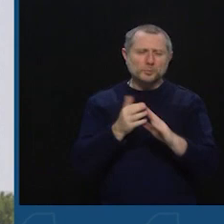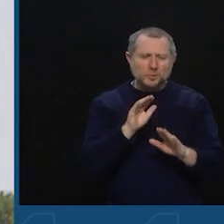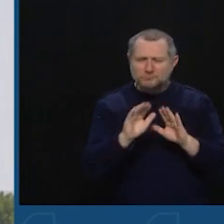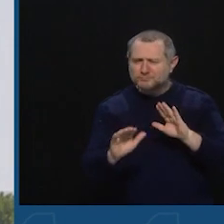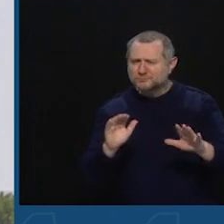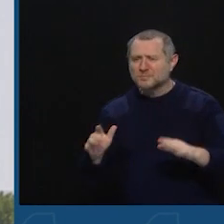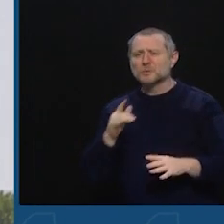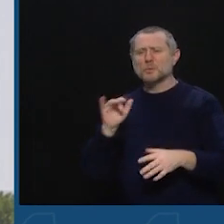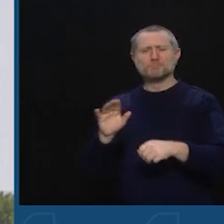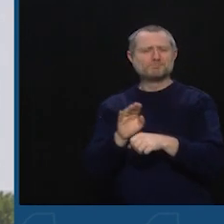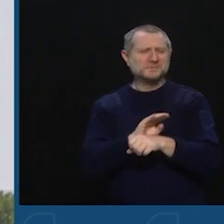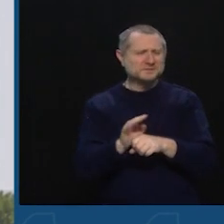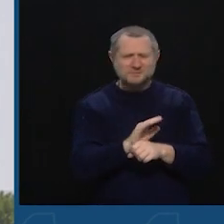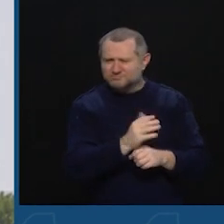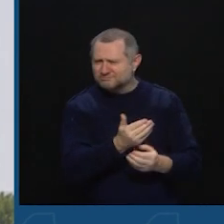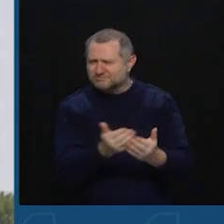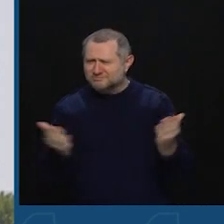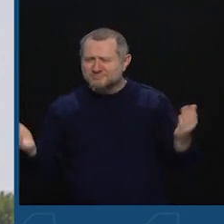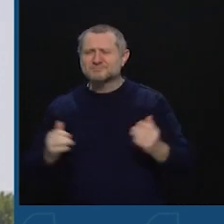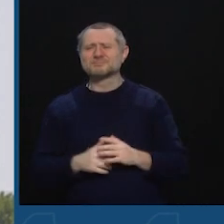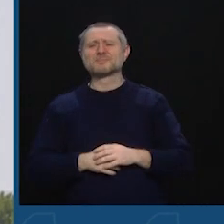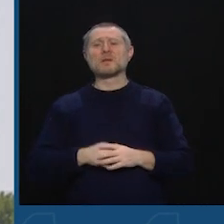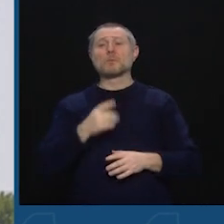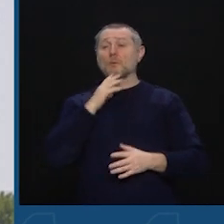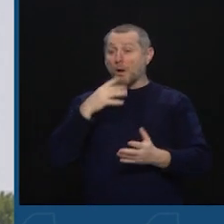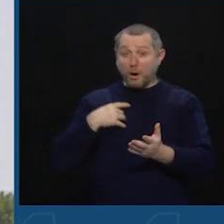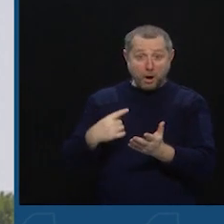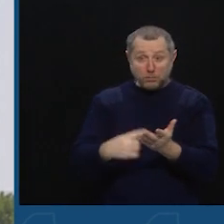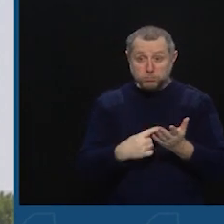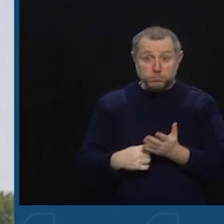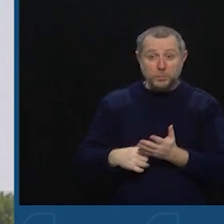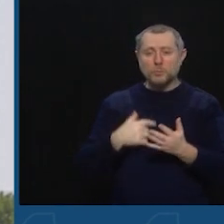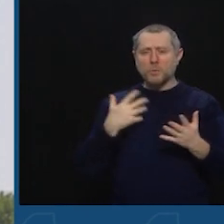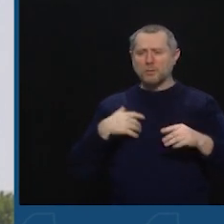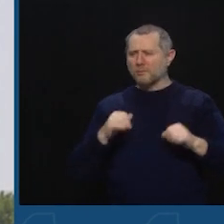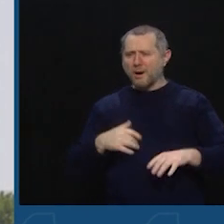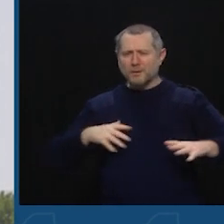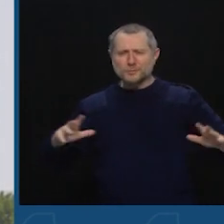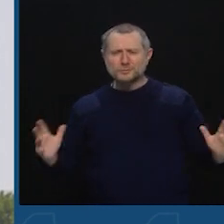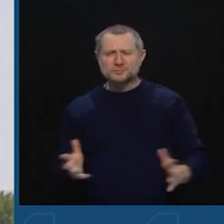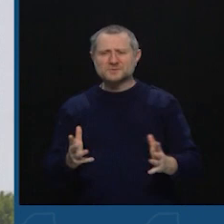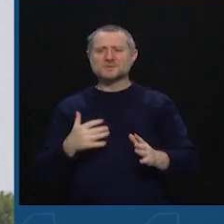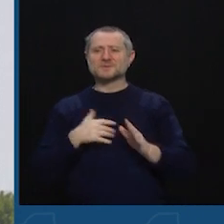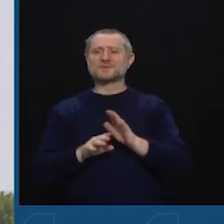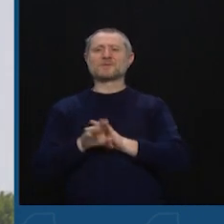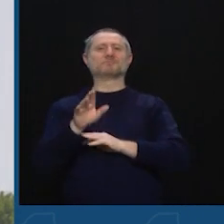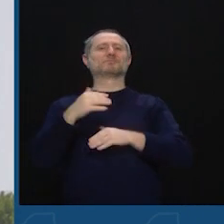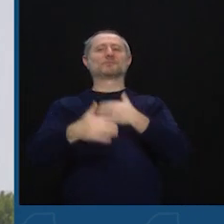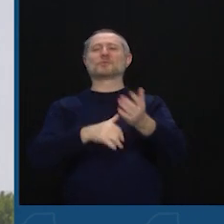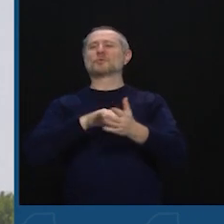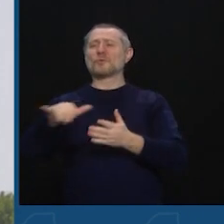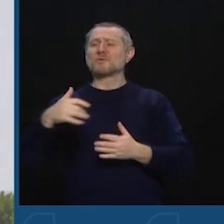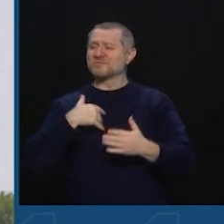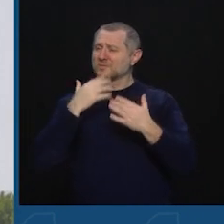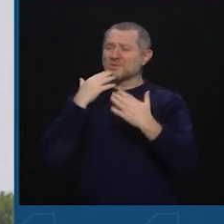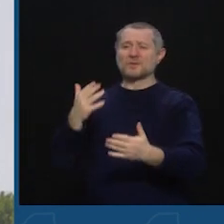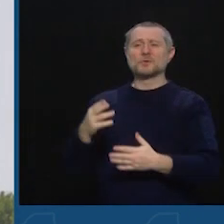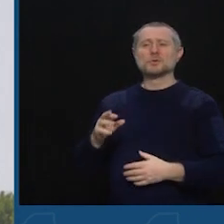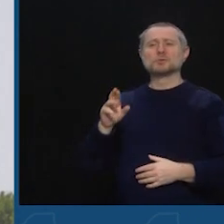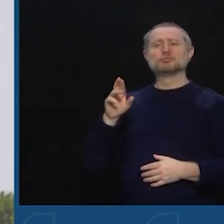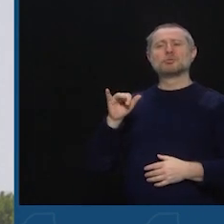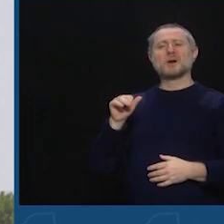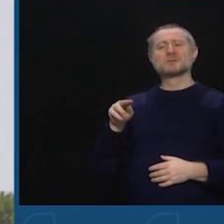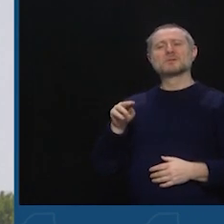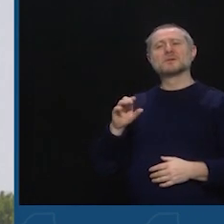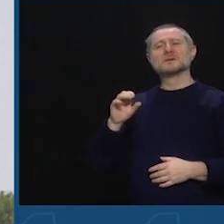businesses, and we had a chance to talk about how we can continue to lift up this state. So I want to thank Ryan Silva for his work he did in